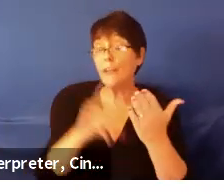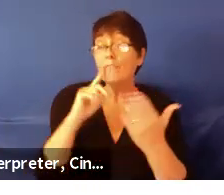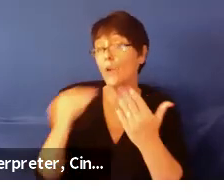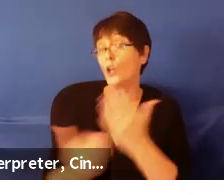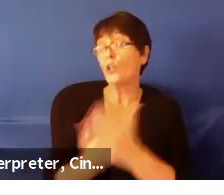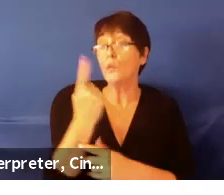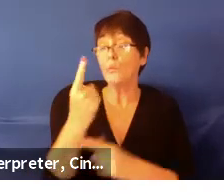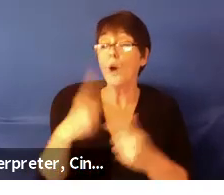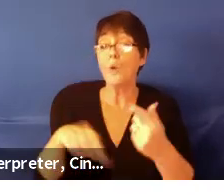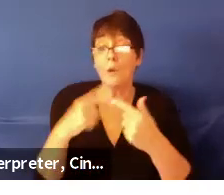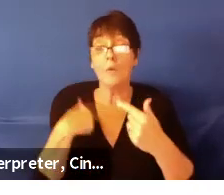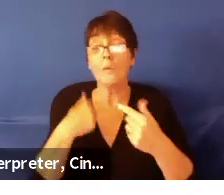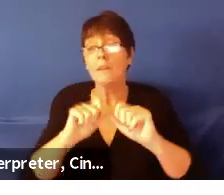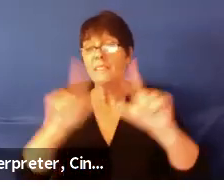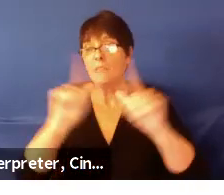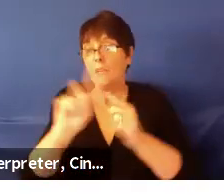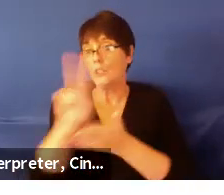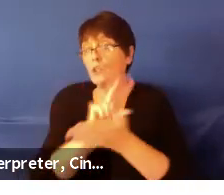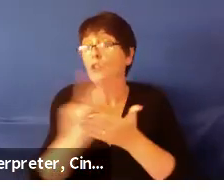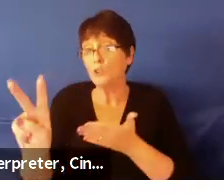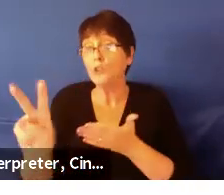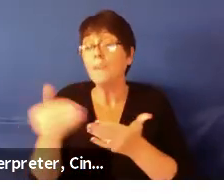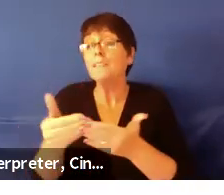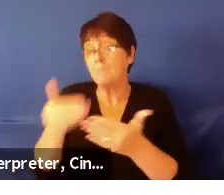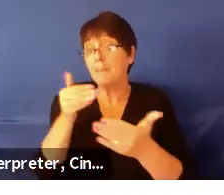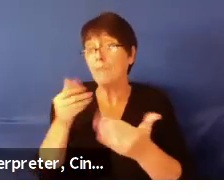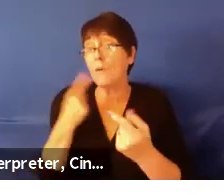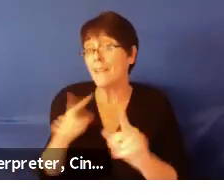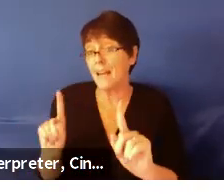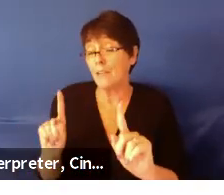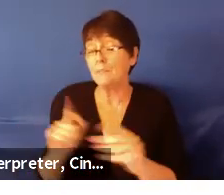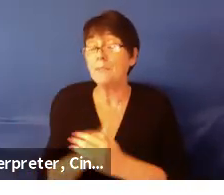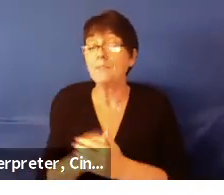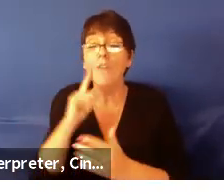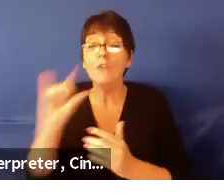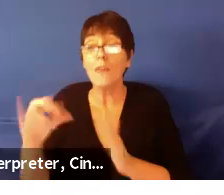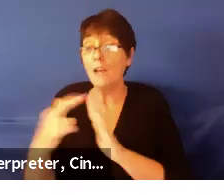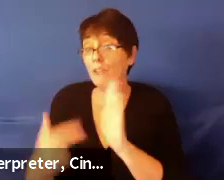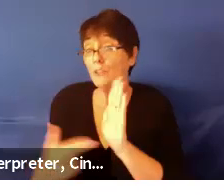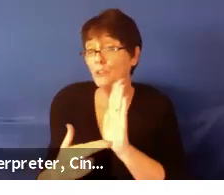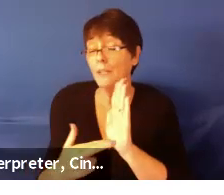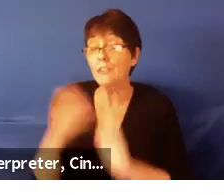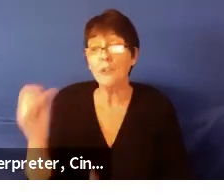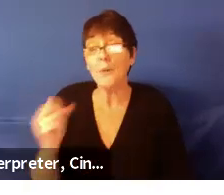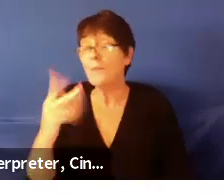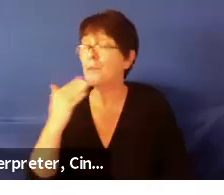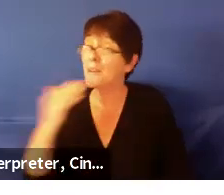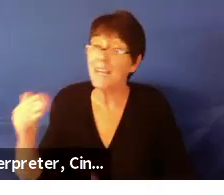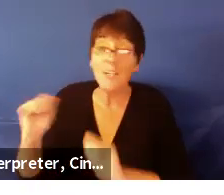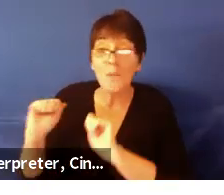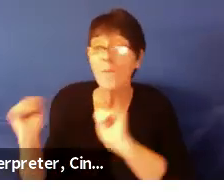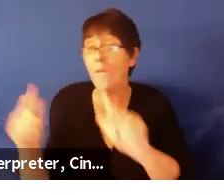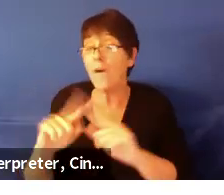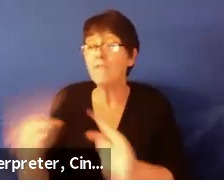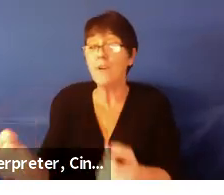we put that up there, and that will be 2 weeks ahead of the announcement of that registration. All right, well, thank you all for